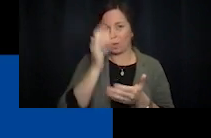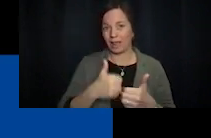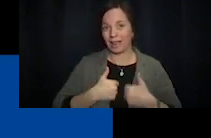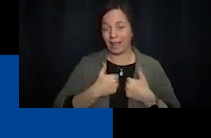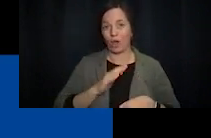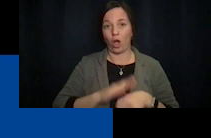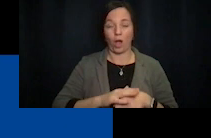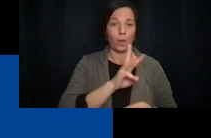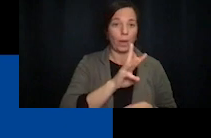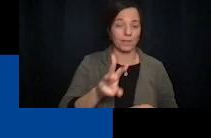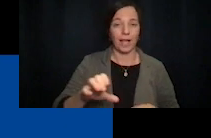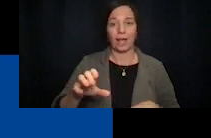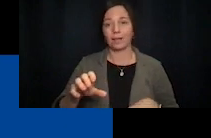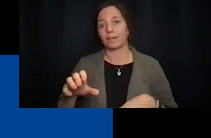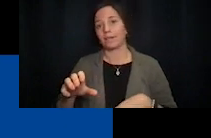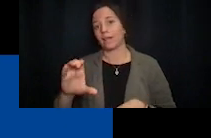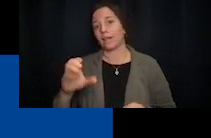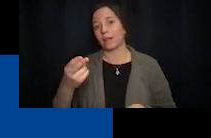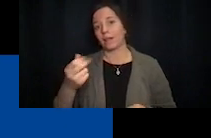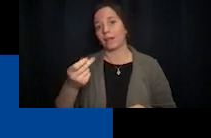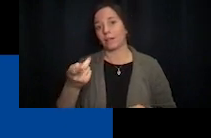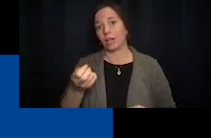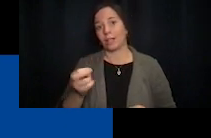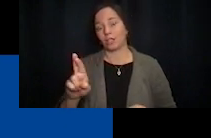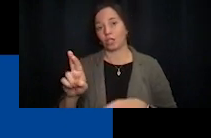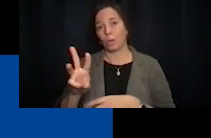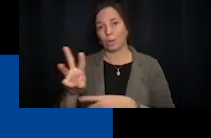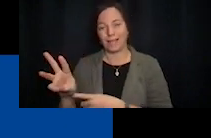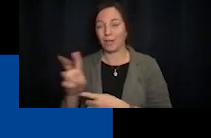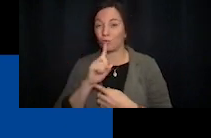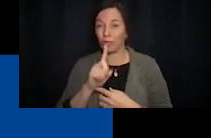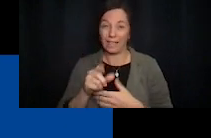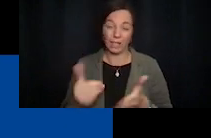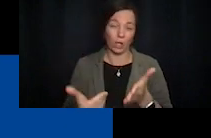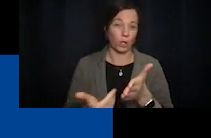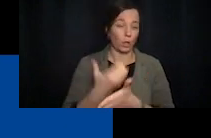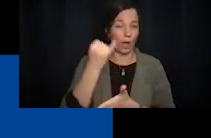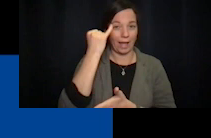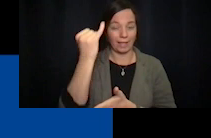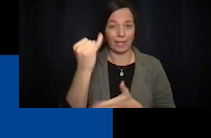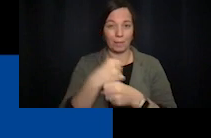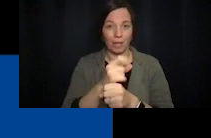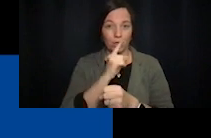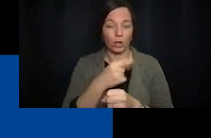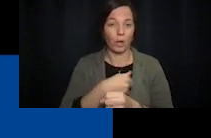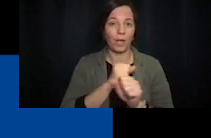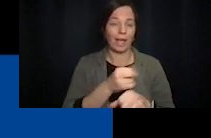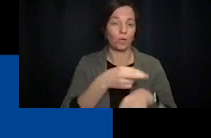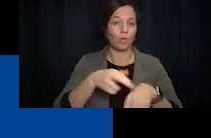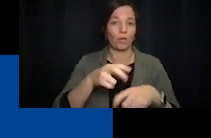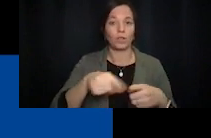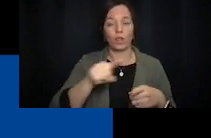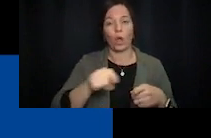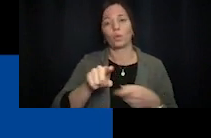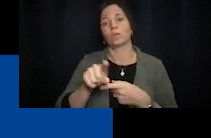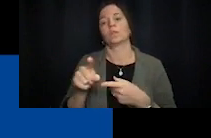through the Chancellor's office. This is kind of a new space to talk about what competencies look like for some aspect of general education for our system. And